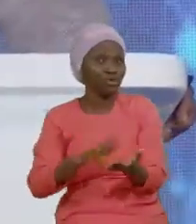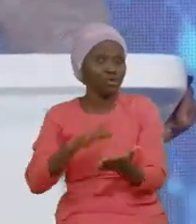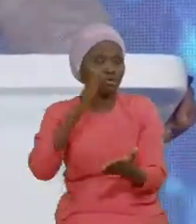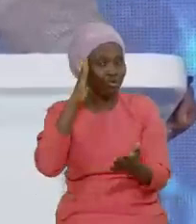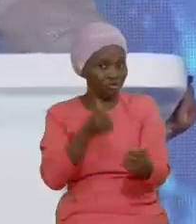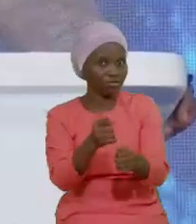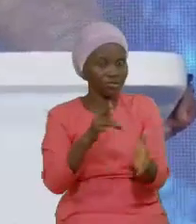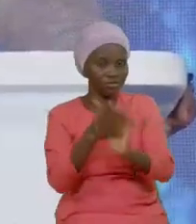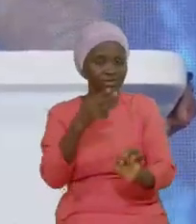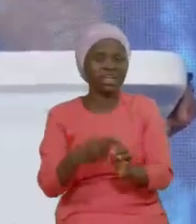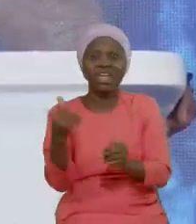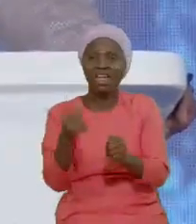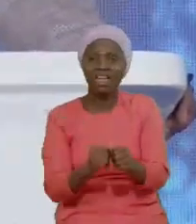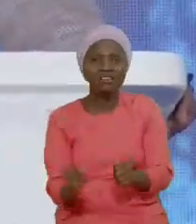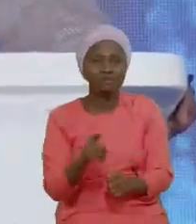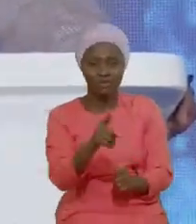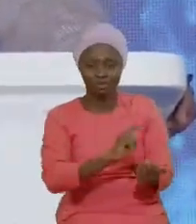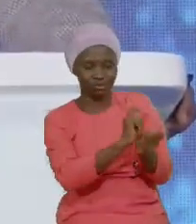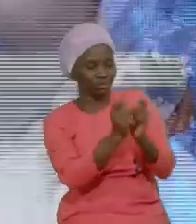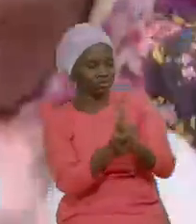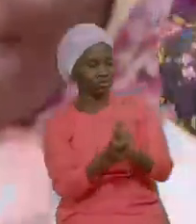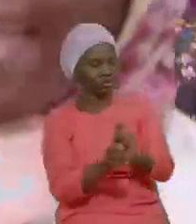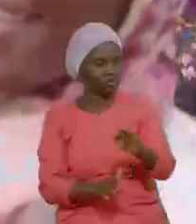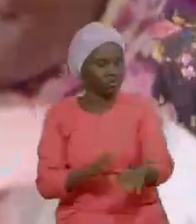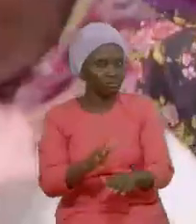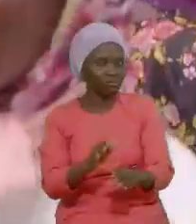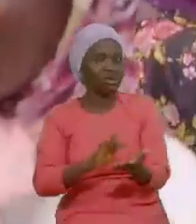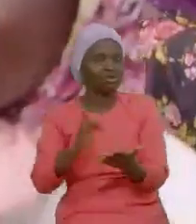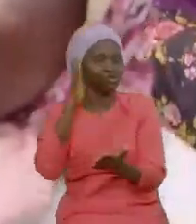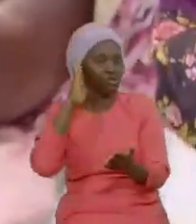Everywhere you turn, glory will turn around with you.